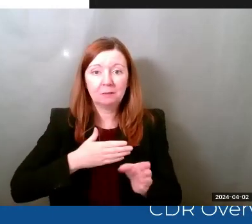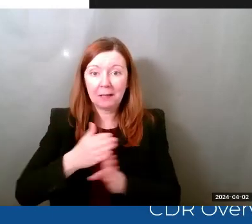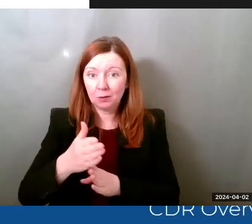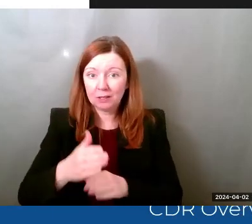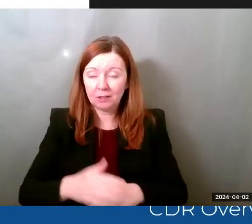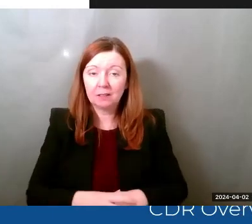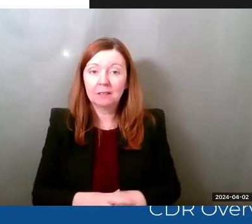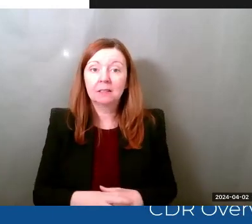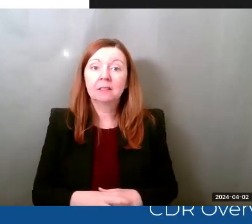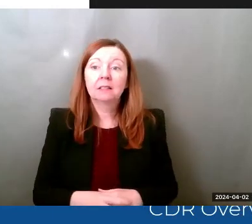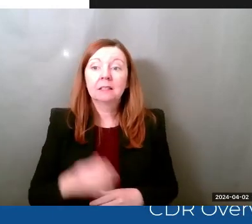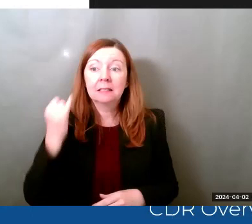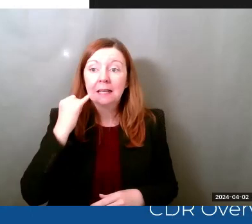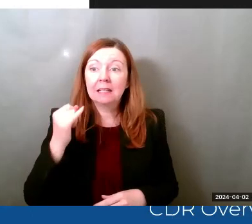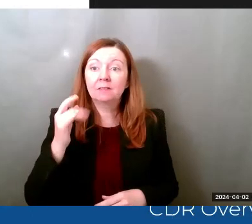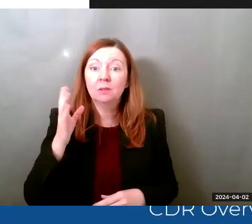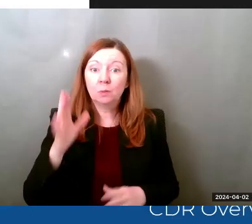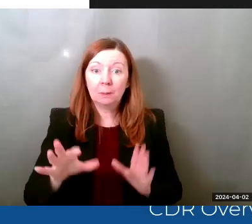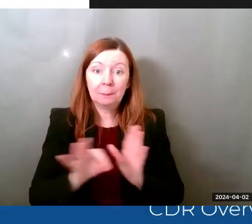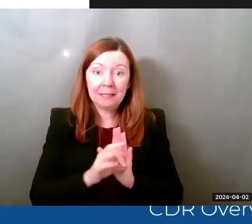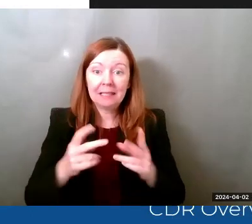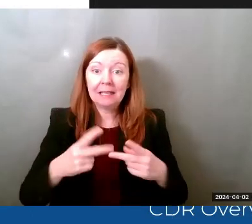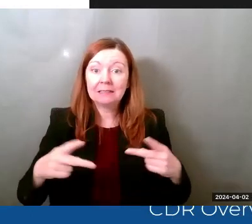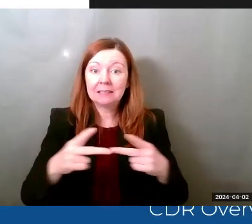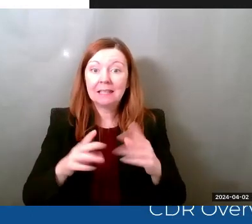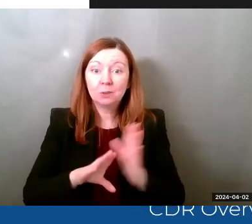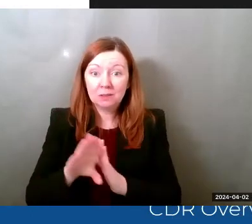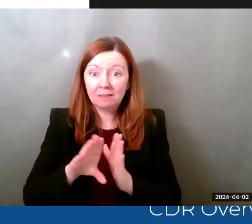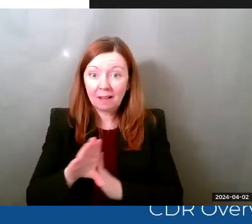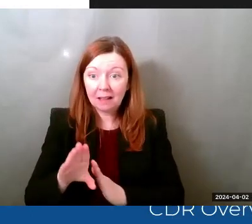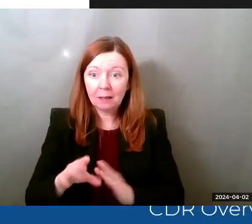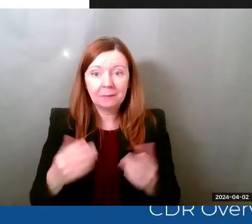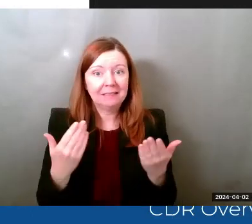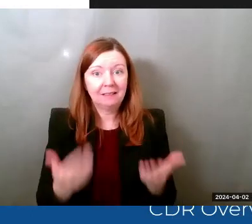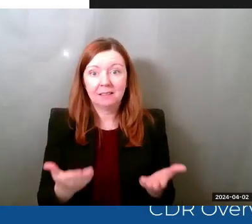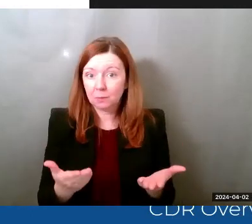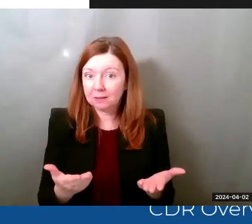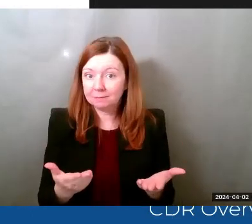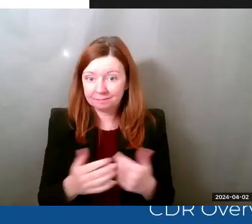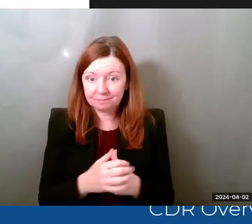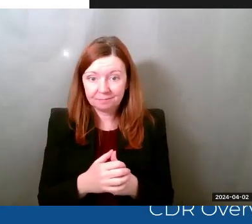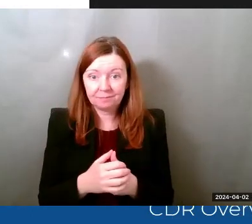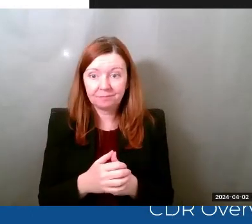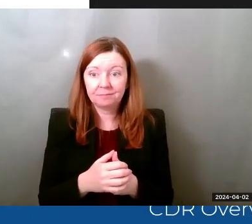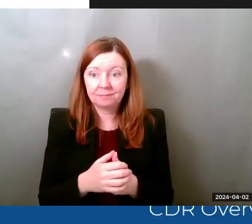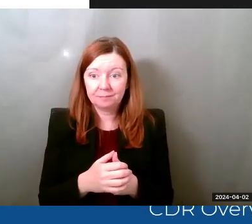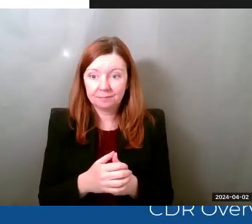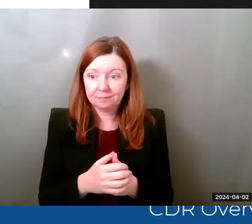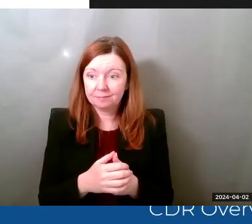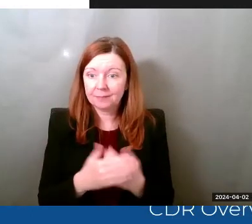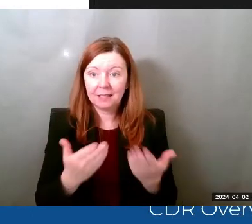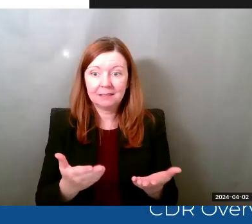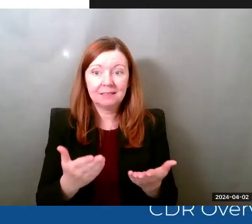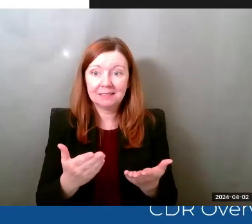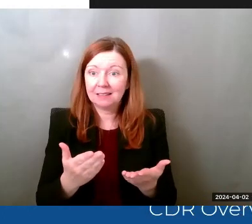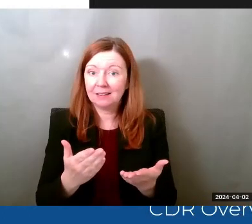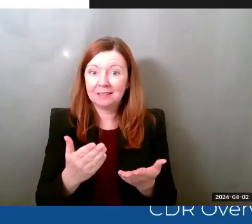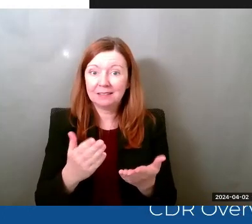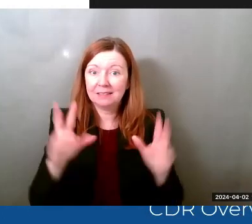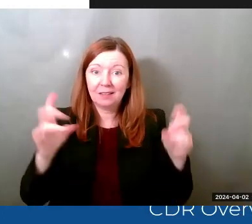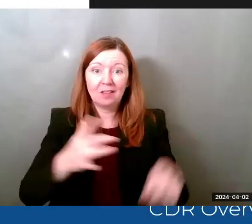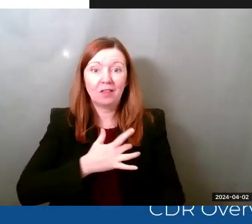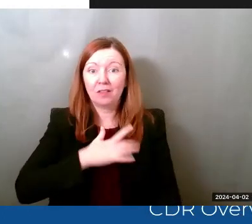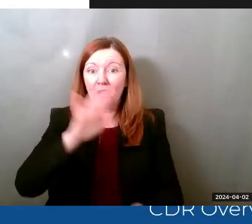career. And if you're going to pick a site to develop, it's this one. It's at the heart of